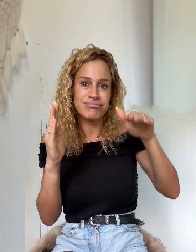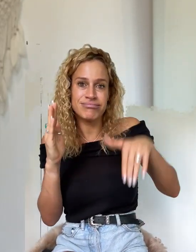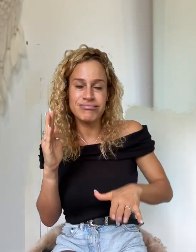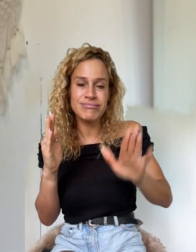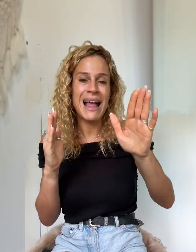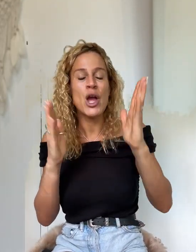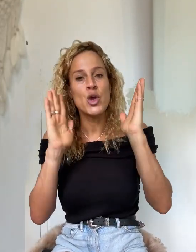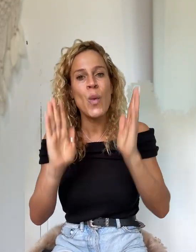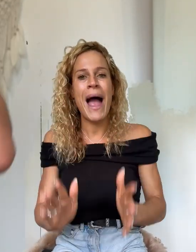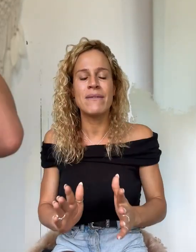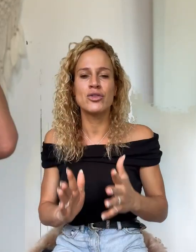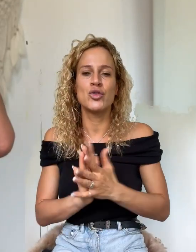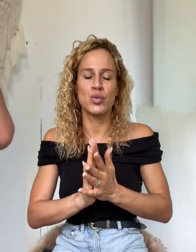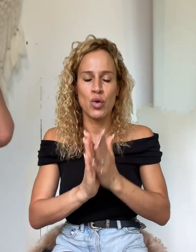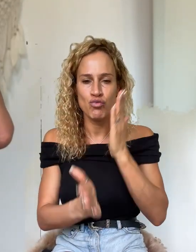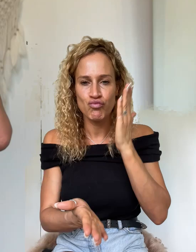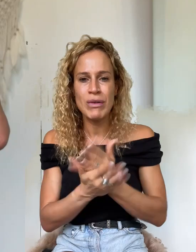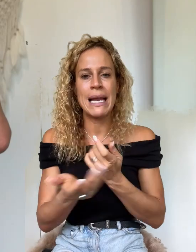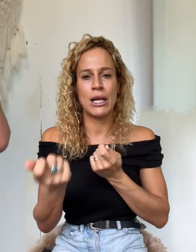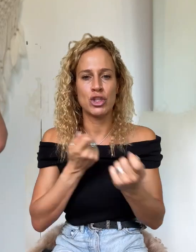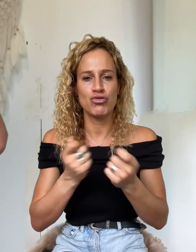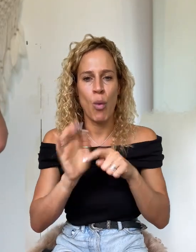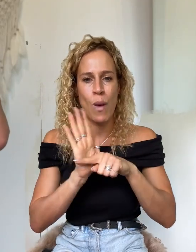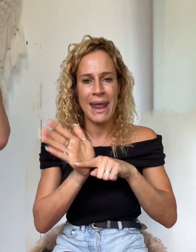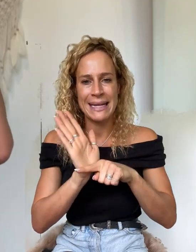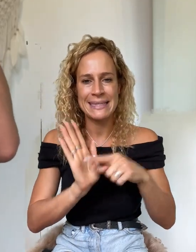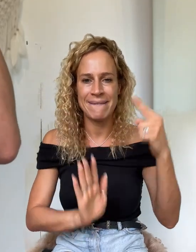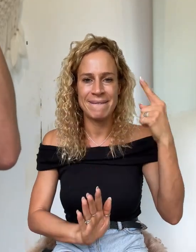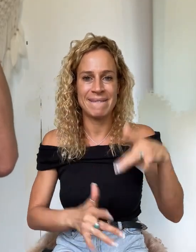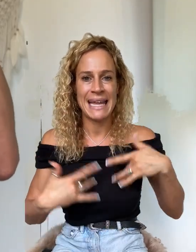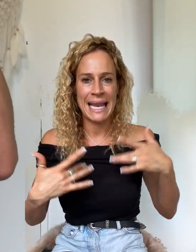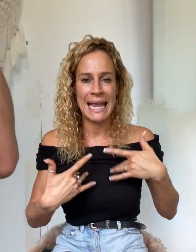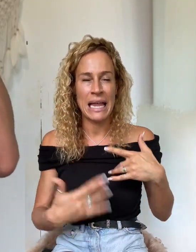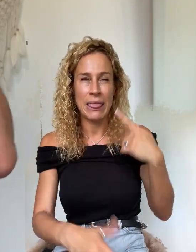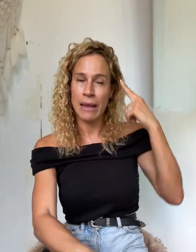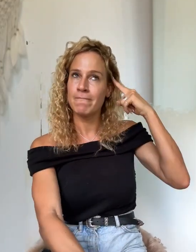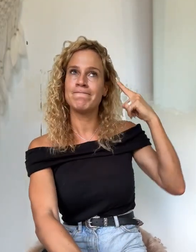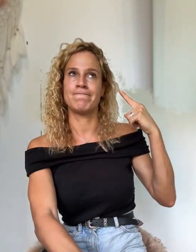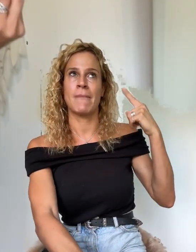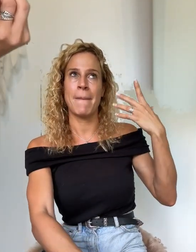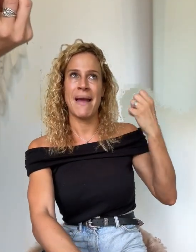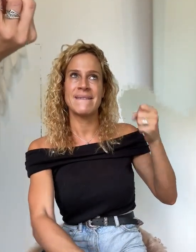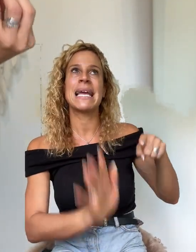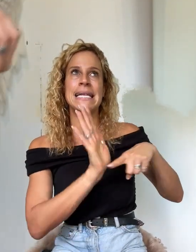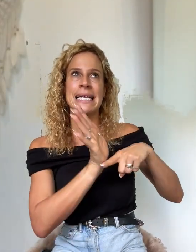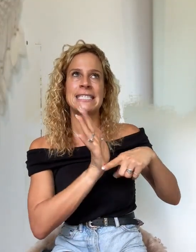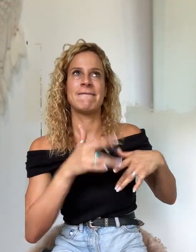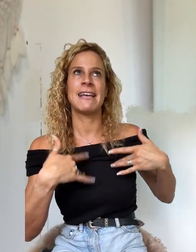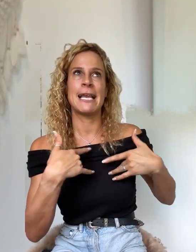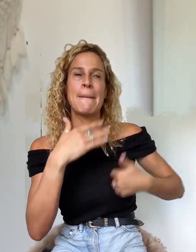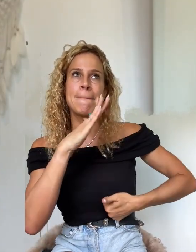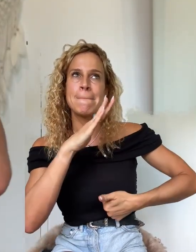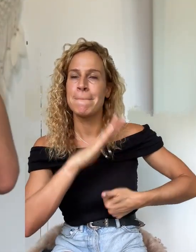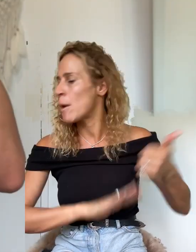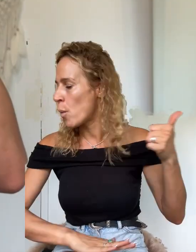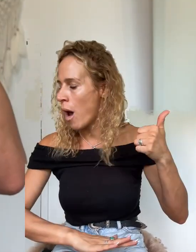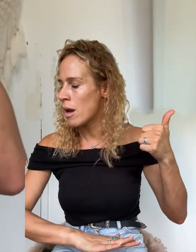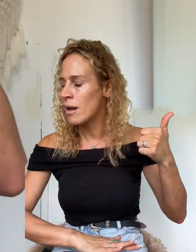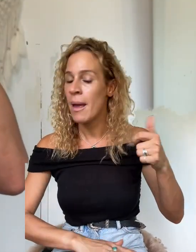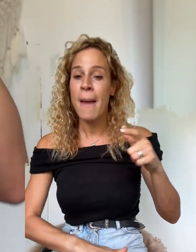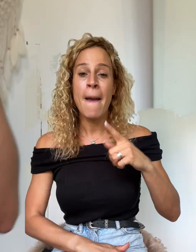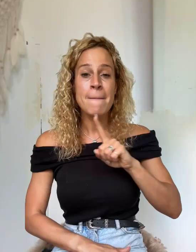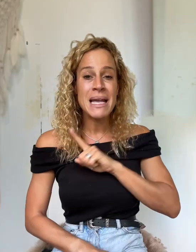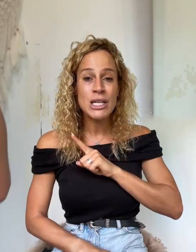negative feeling. And literally think of the negative feeling and go, you're having a negative feeling, now piss off. Because your cognitive